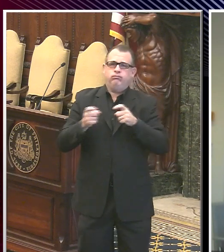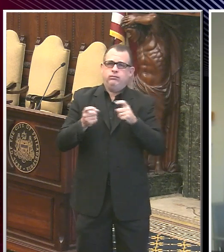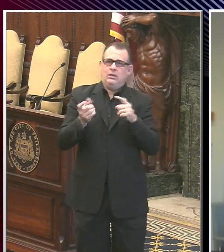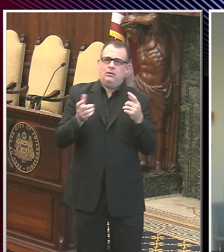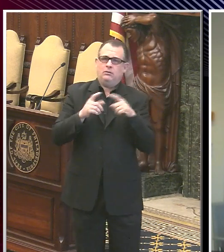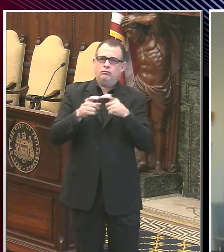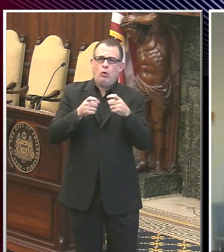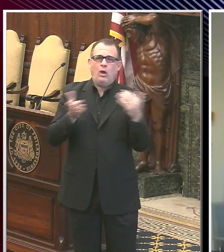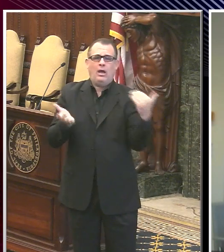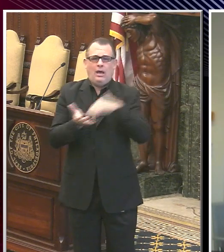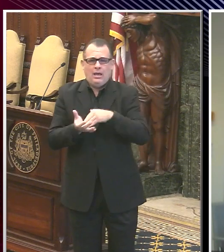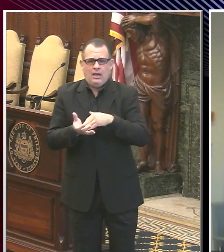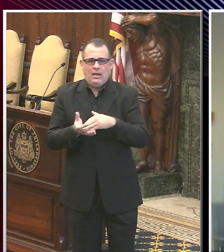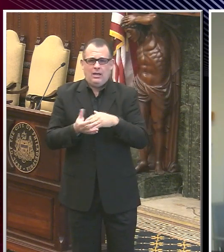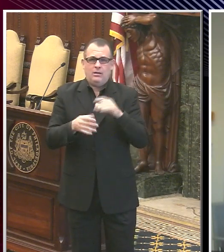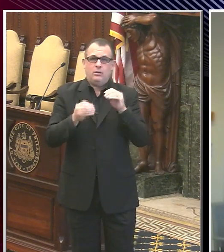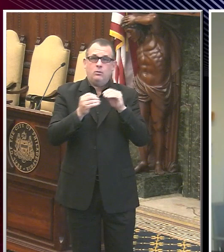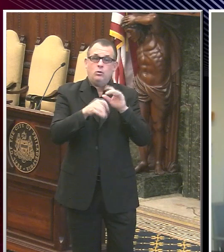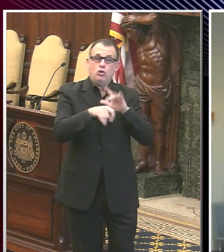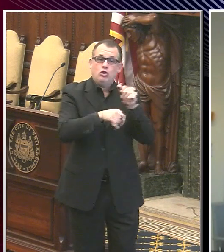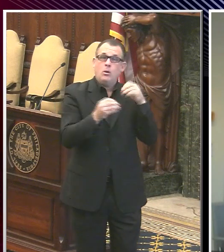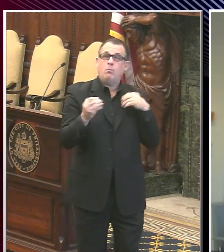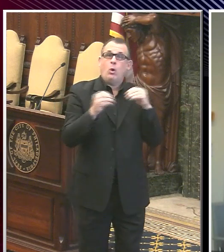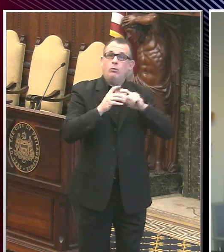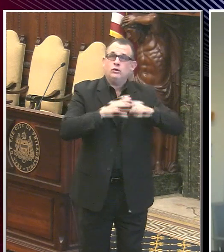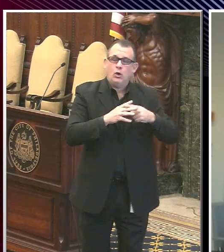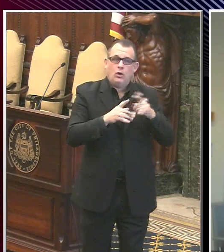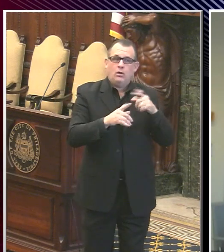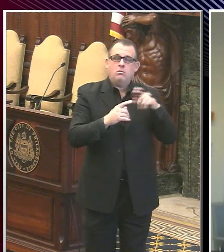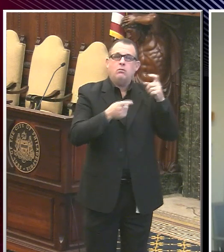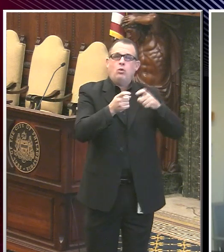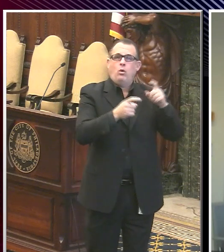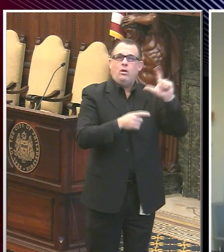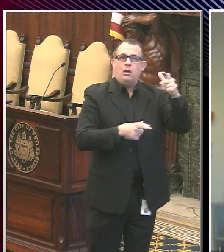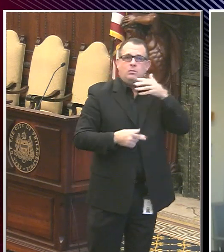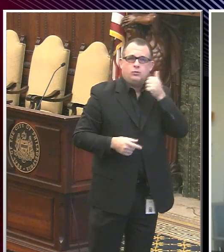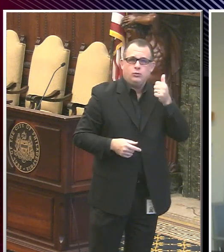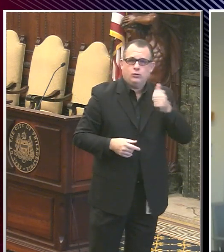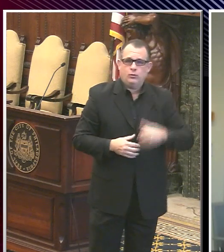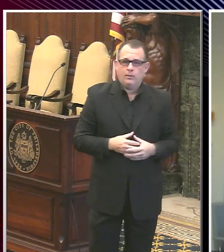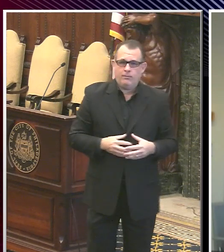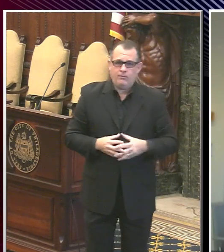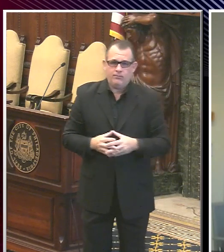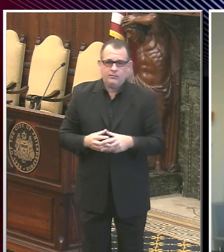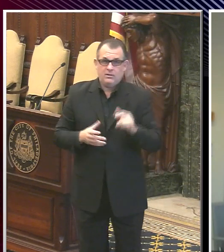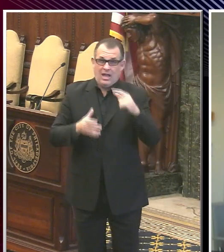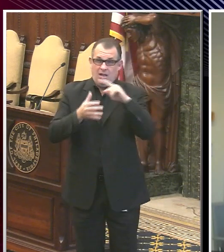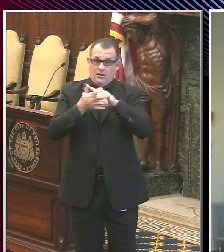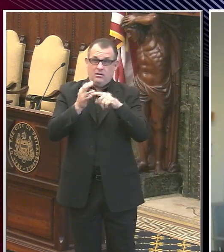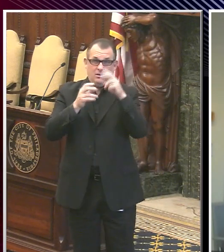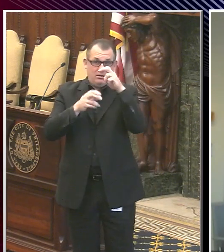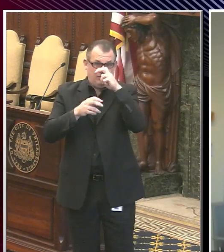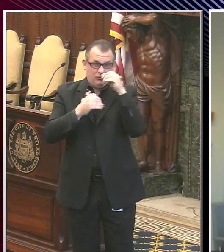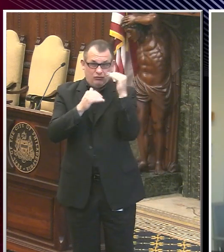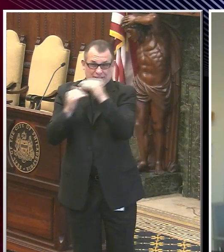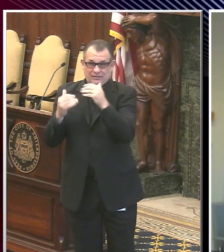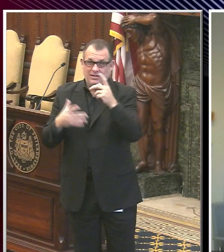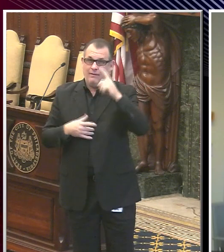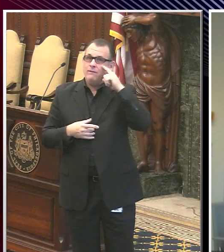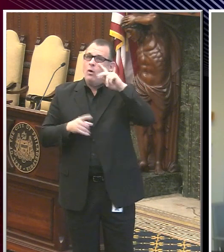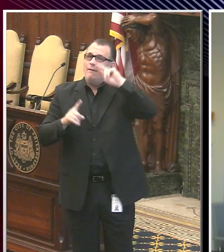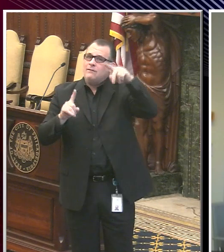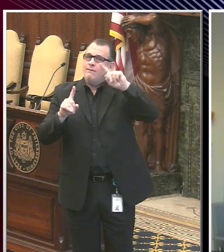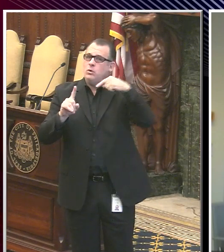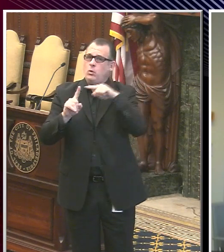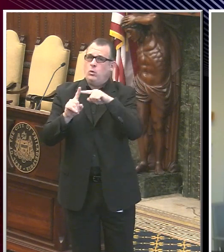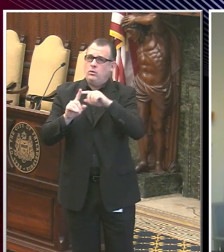the earlier you intervene, the more successful you are. Now, right now, these restrictions apply only to the city of Philadelphia, but they